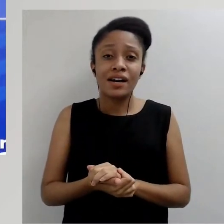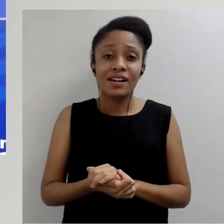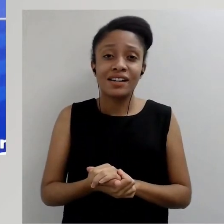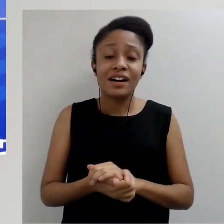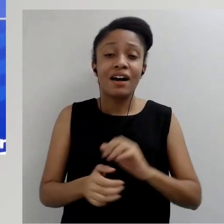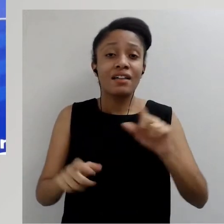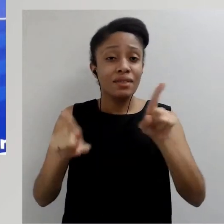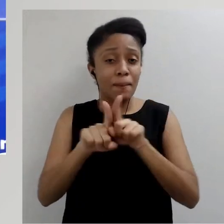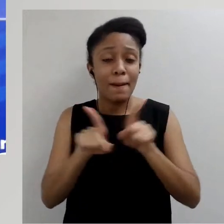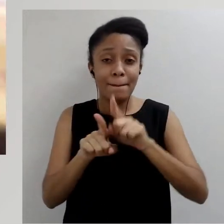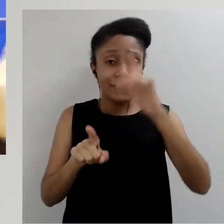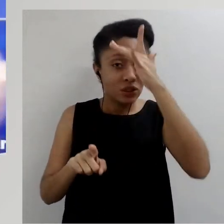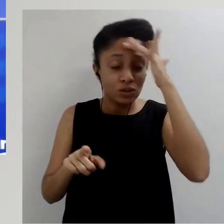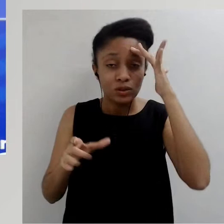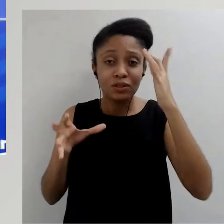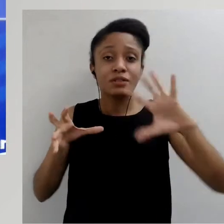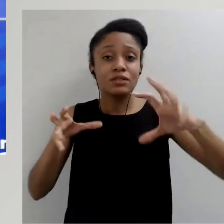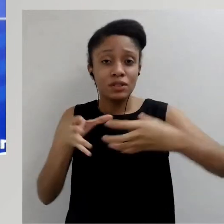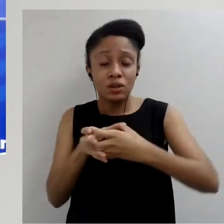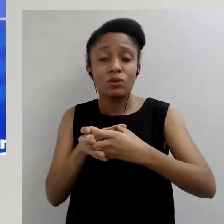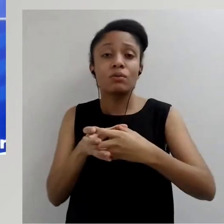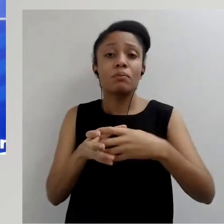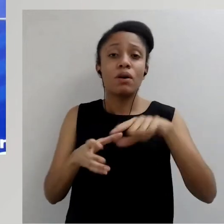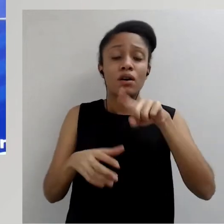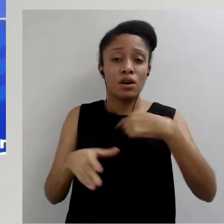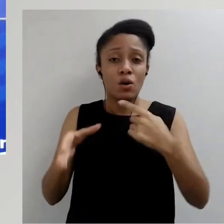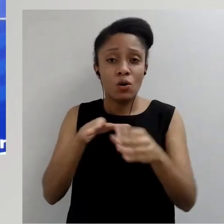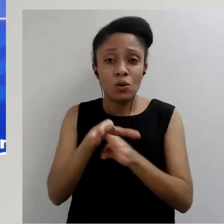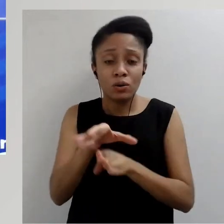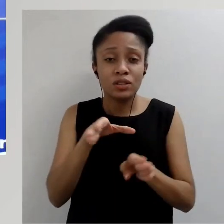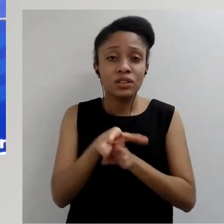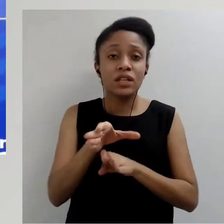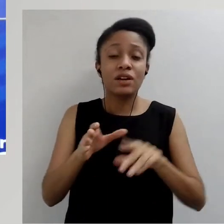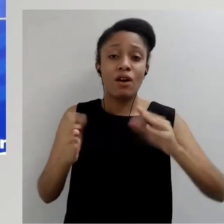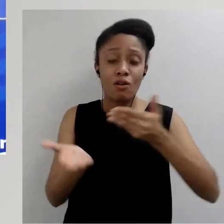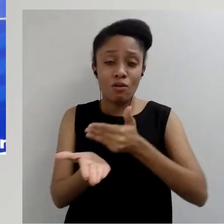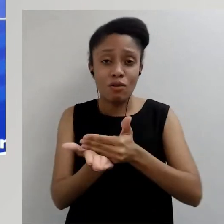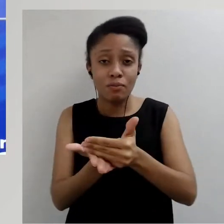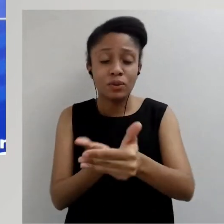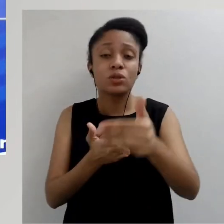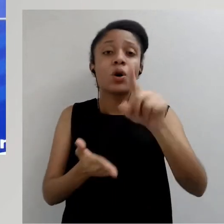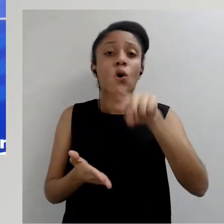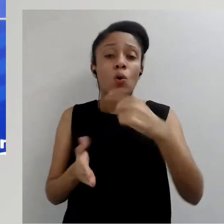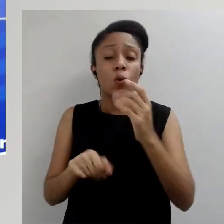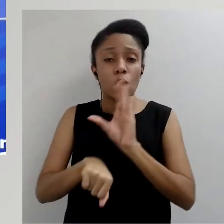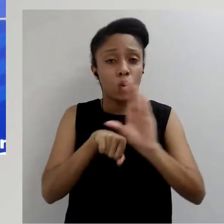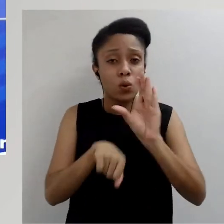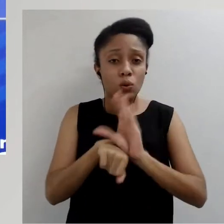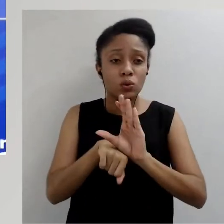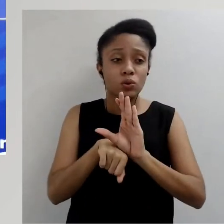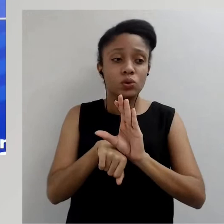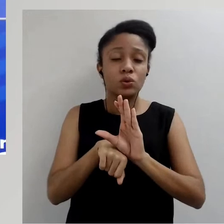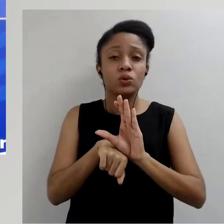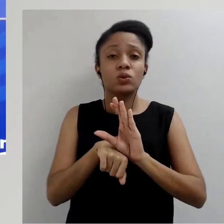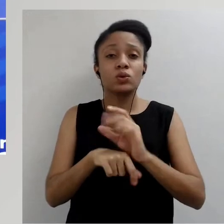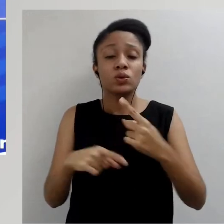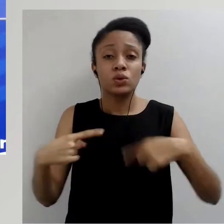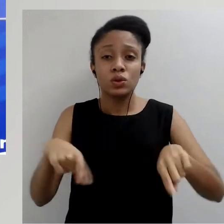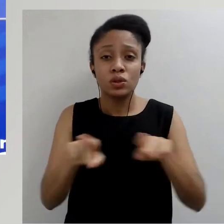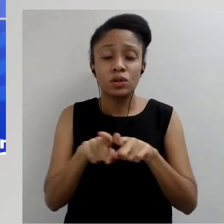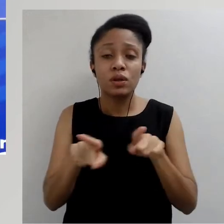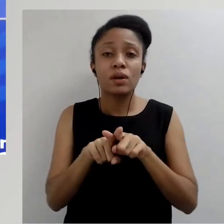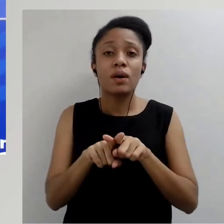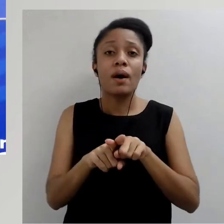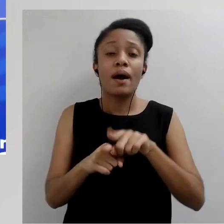for the companies that are associated to the printing market. So we are going to have in the second half of the